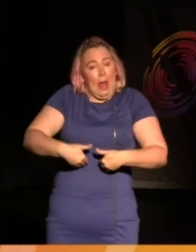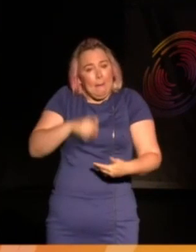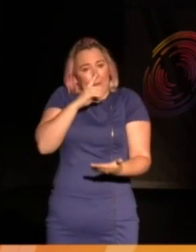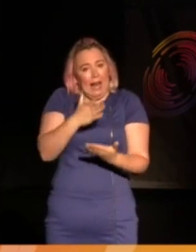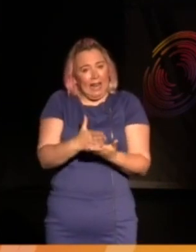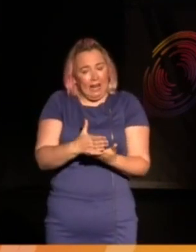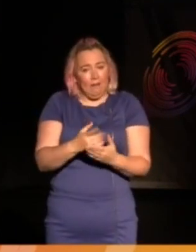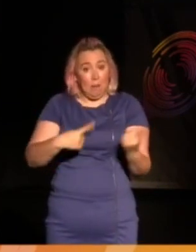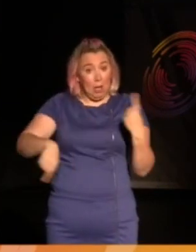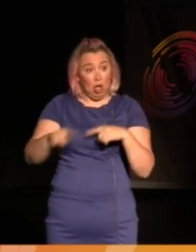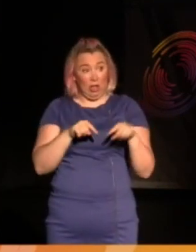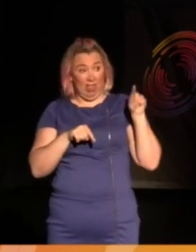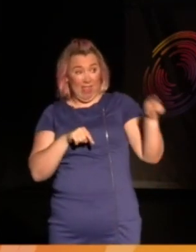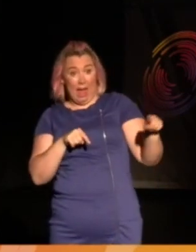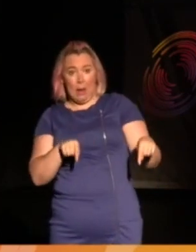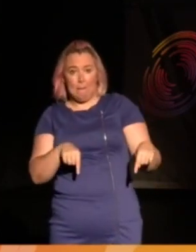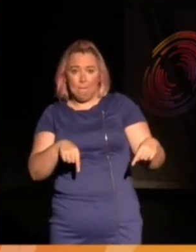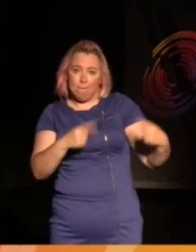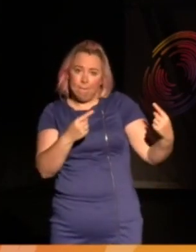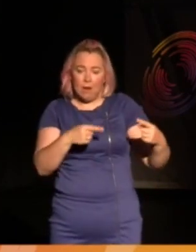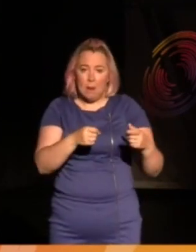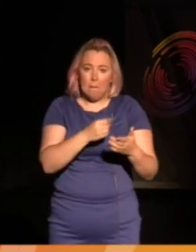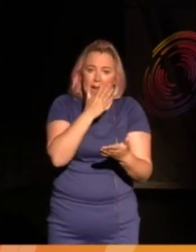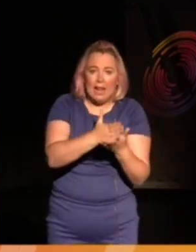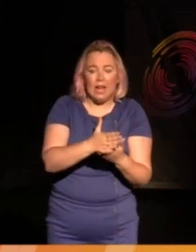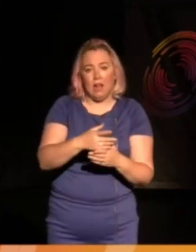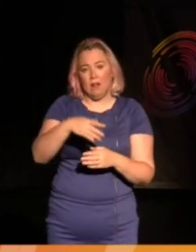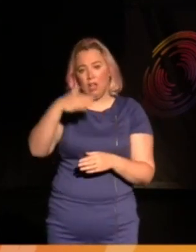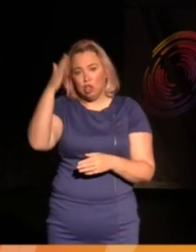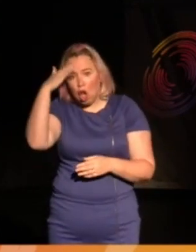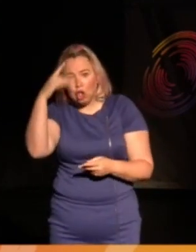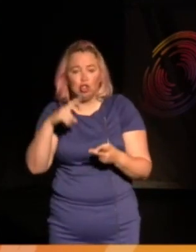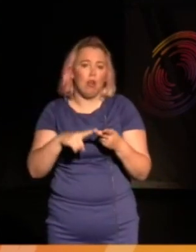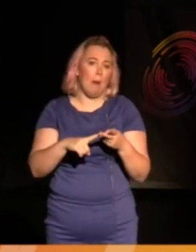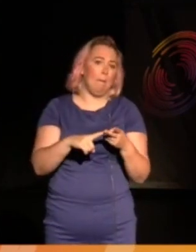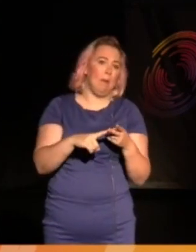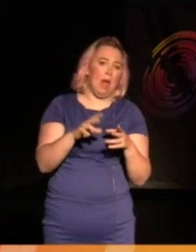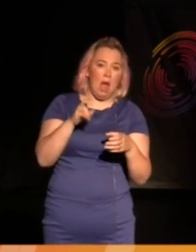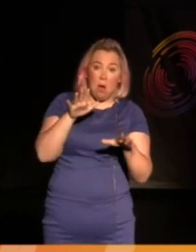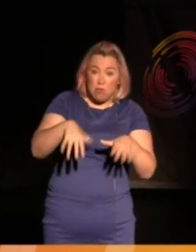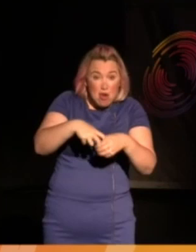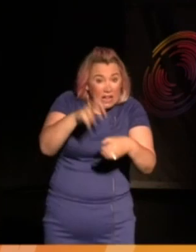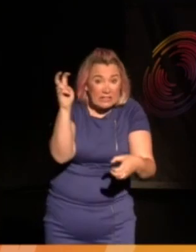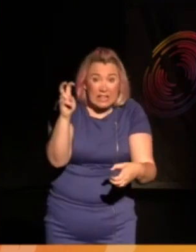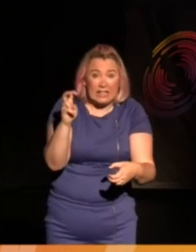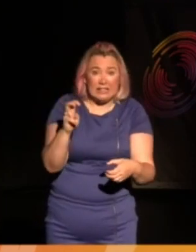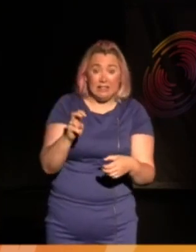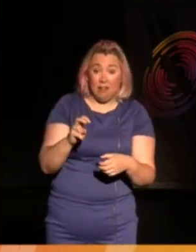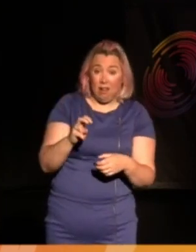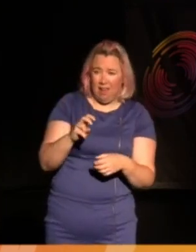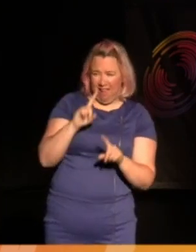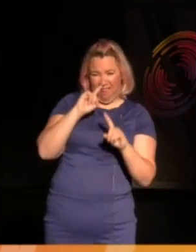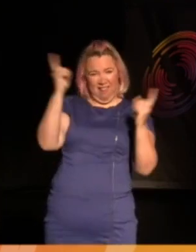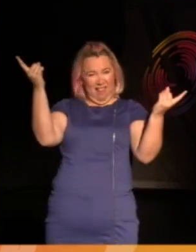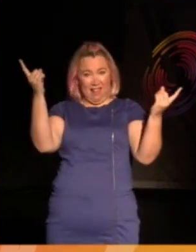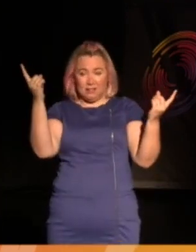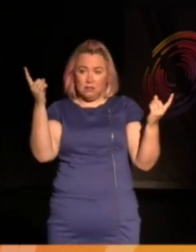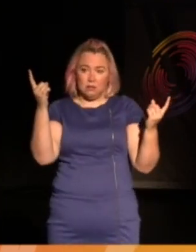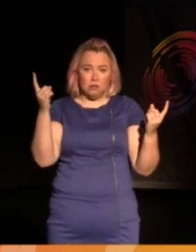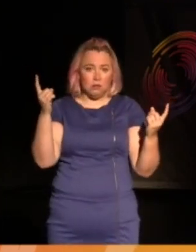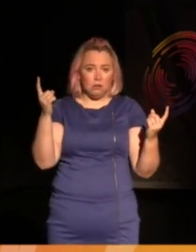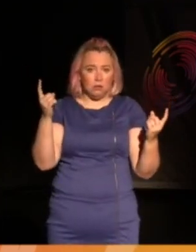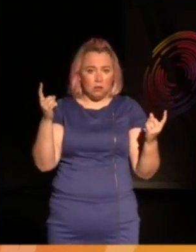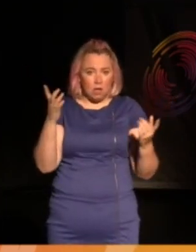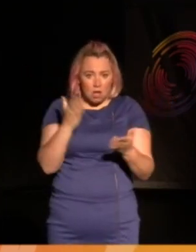opponents believe it. Brexit, Donald Trump, Boris Johnson were all implausible ones, and yet here we